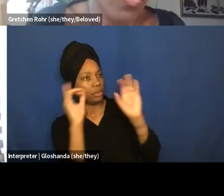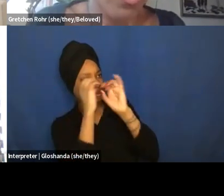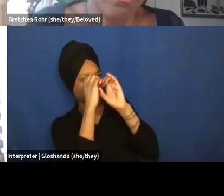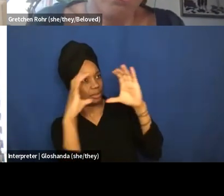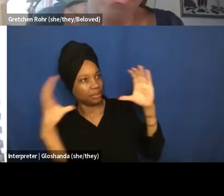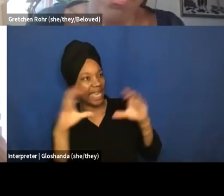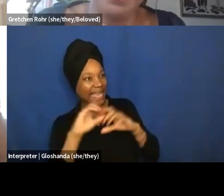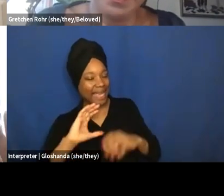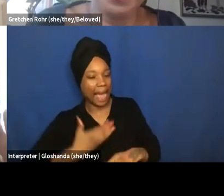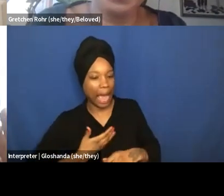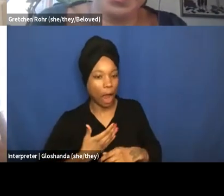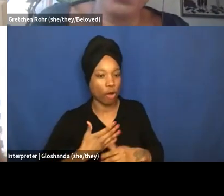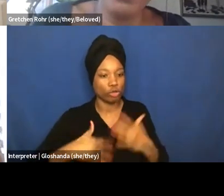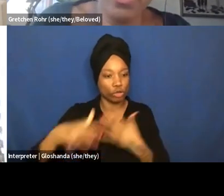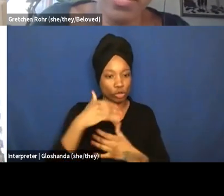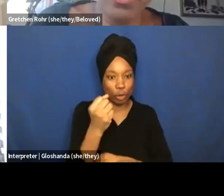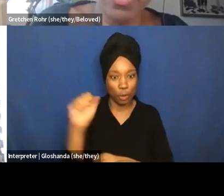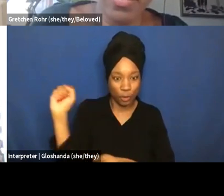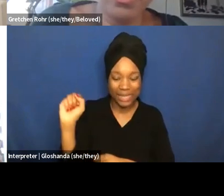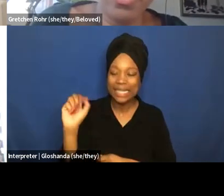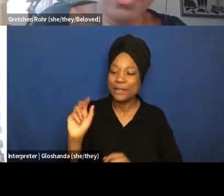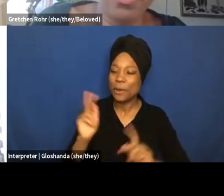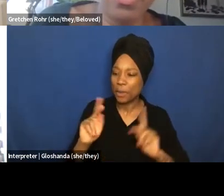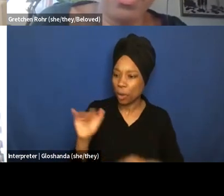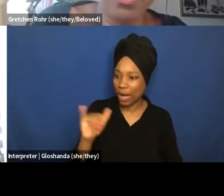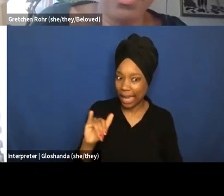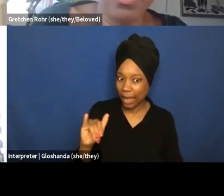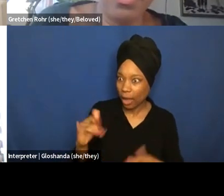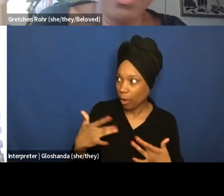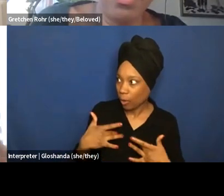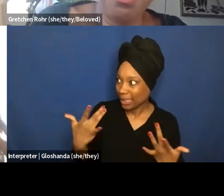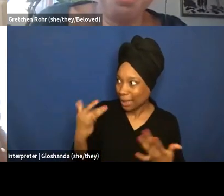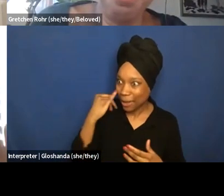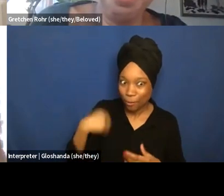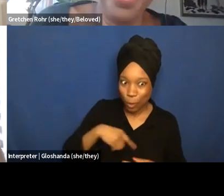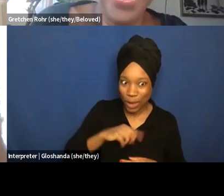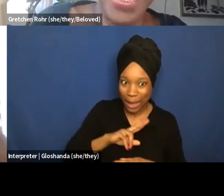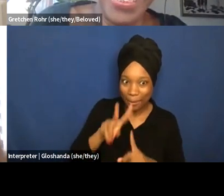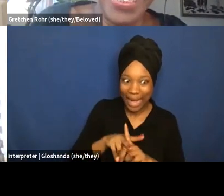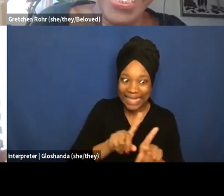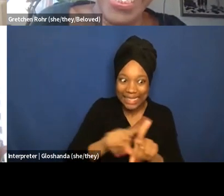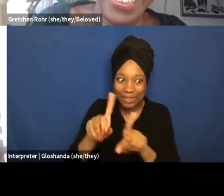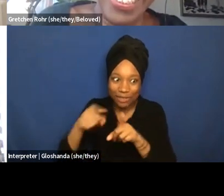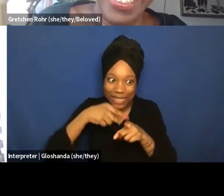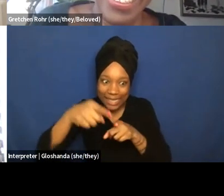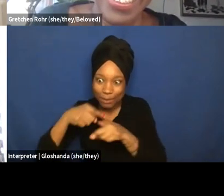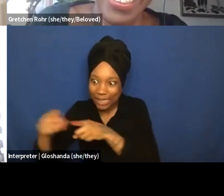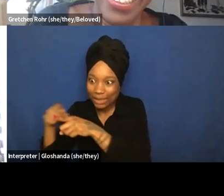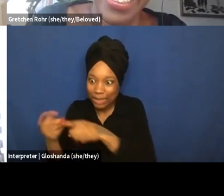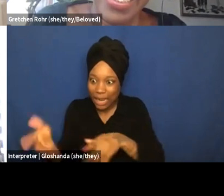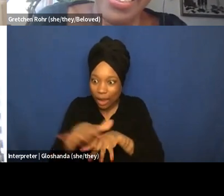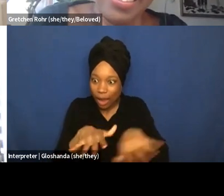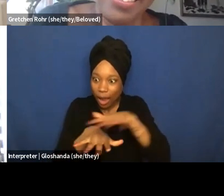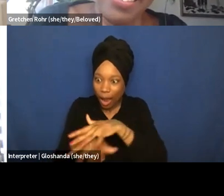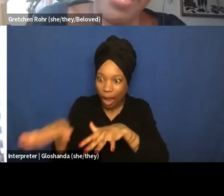social movements. So then some folks were like, what about the idea of, I've got it, interdisciplinarity, like looking at two things in tandem. And then other folks were